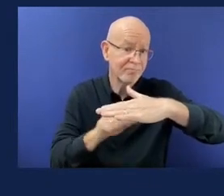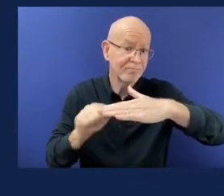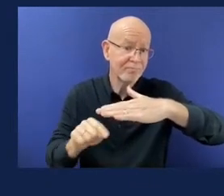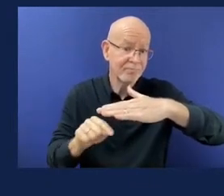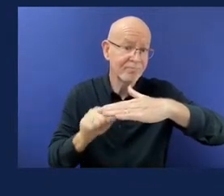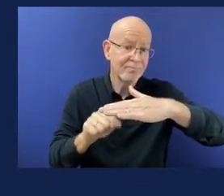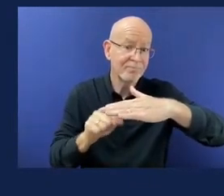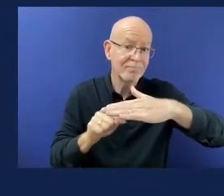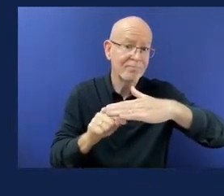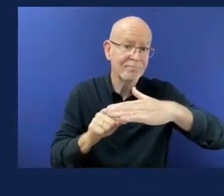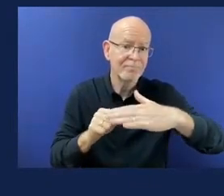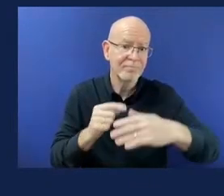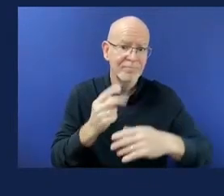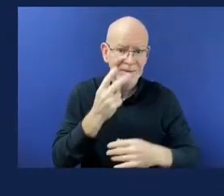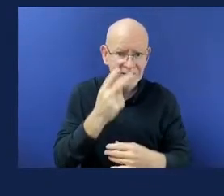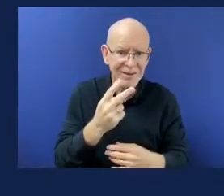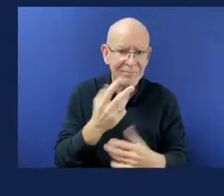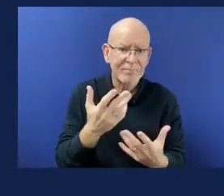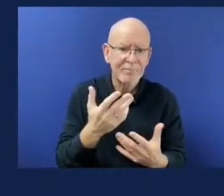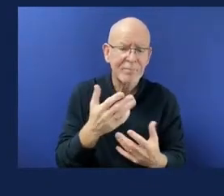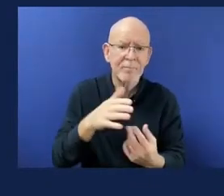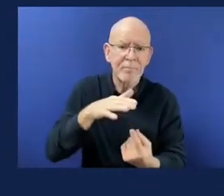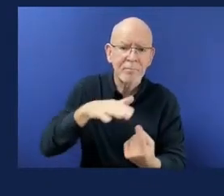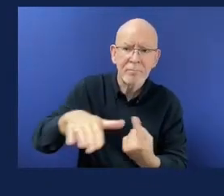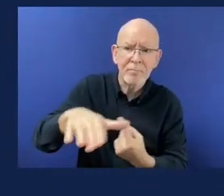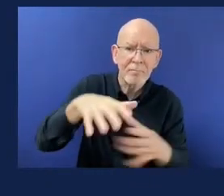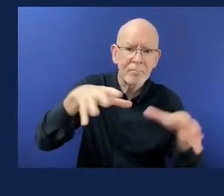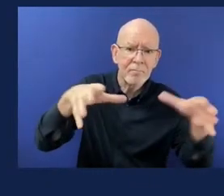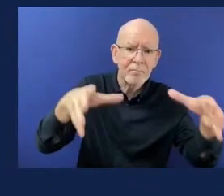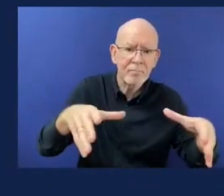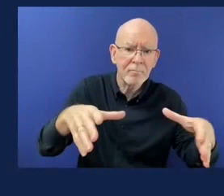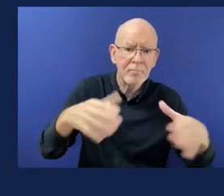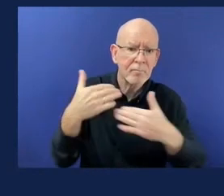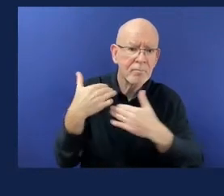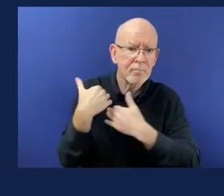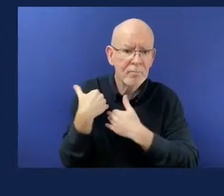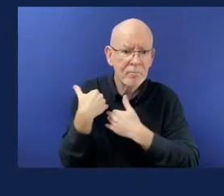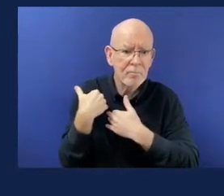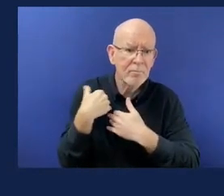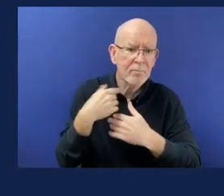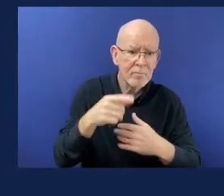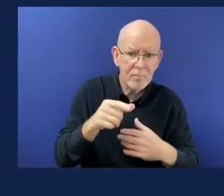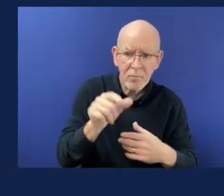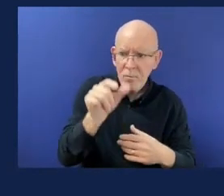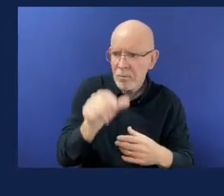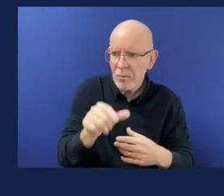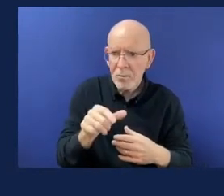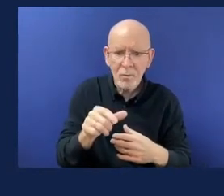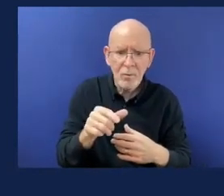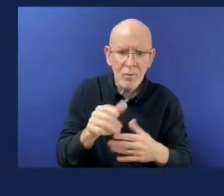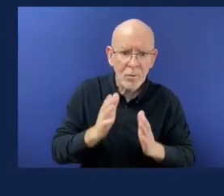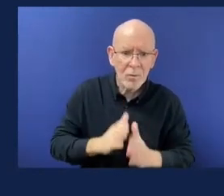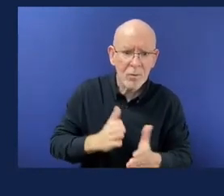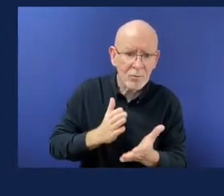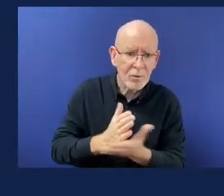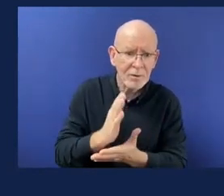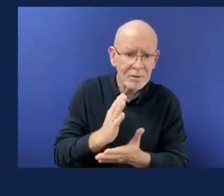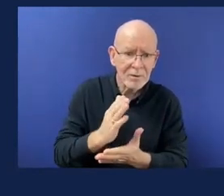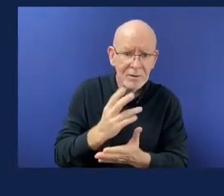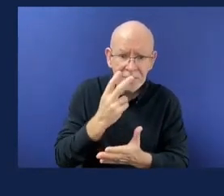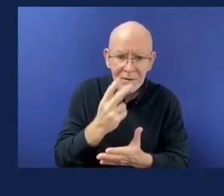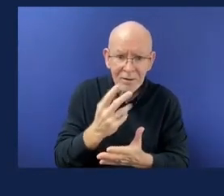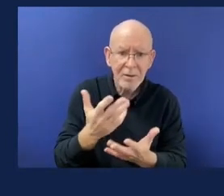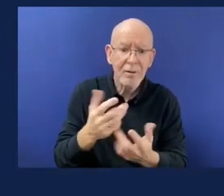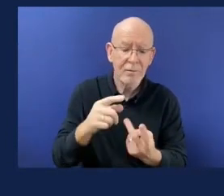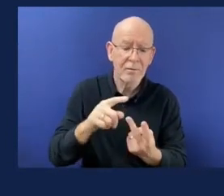and the need to ensure that there is access to remedy for any business-related human rights harms. In New